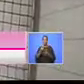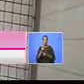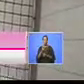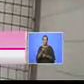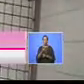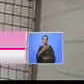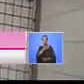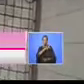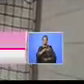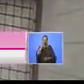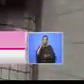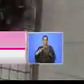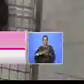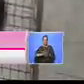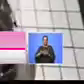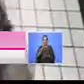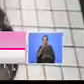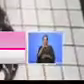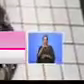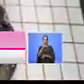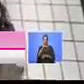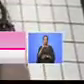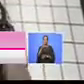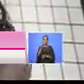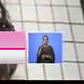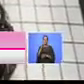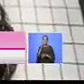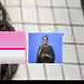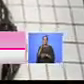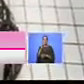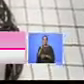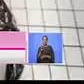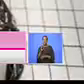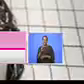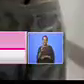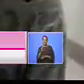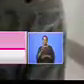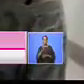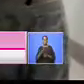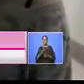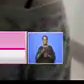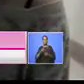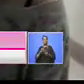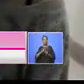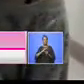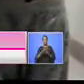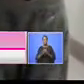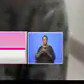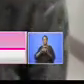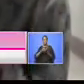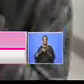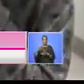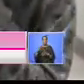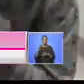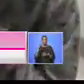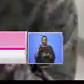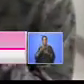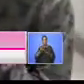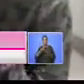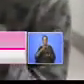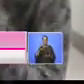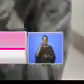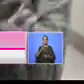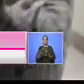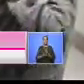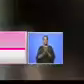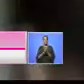the stigma associated with suicide in the Bahamas has deterred thousands from getting the necessary help. What bothers me is the fact